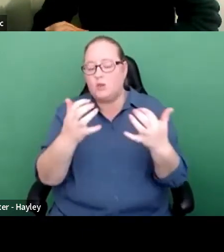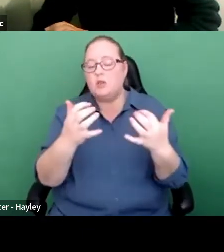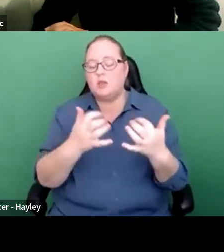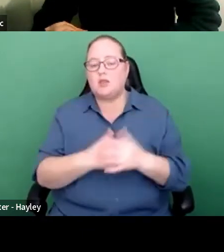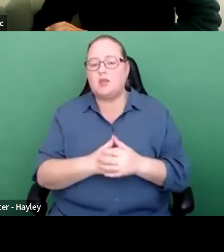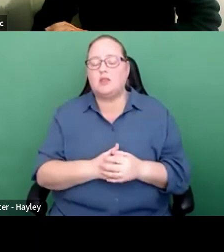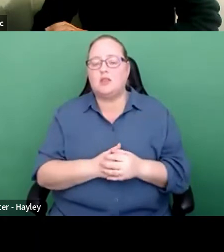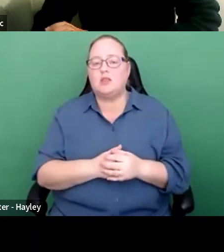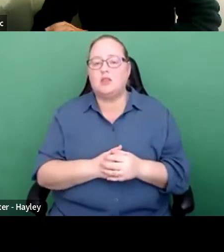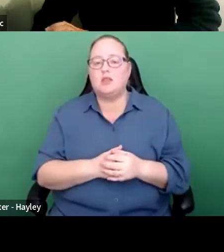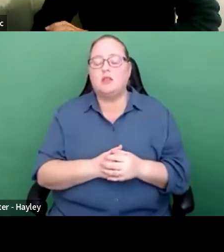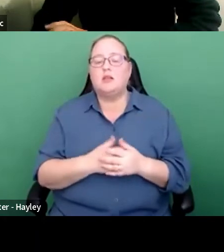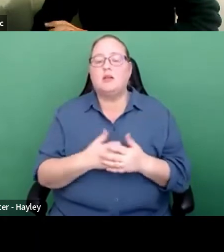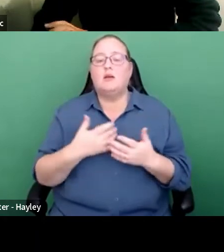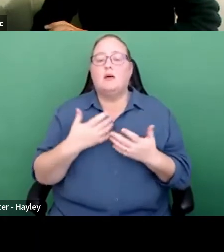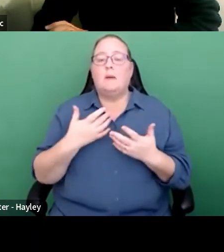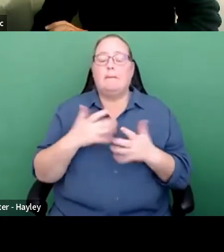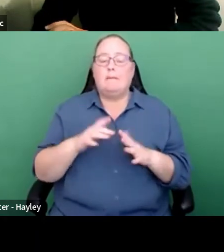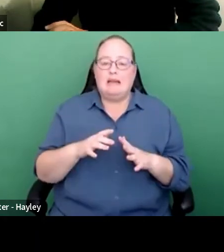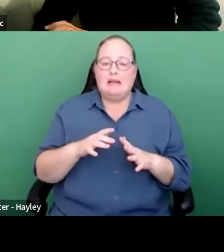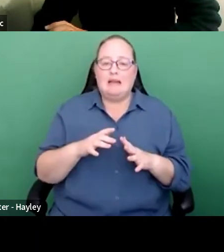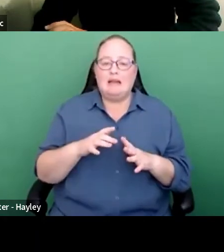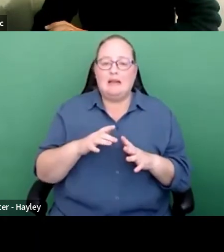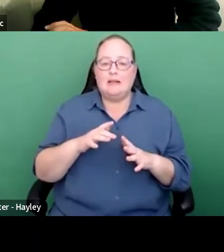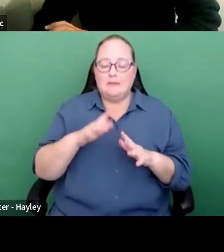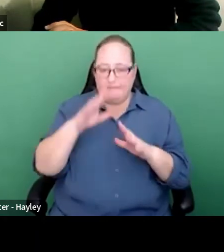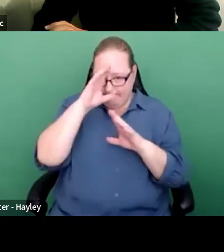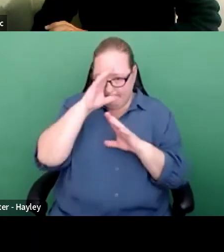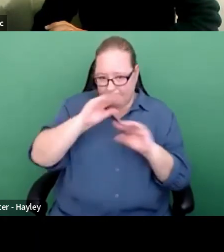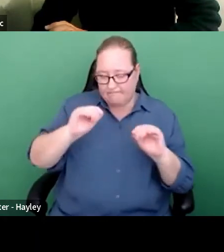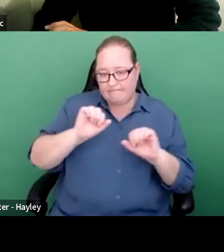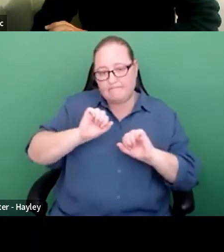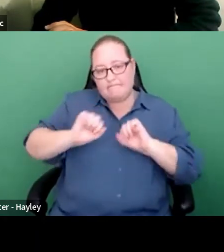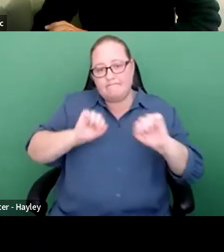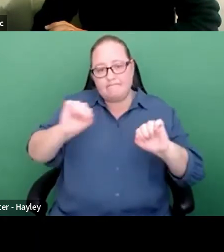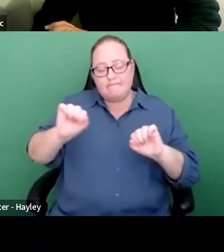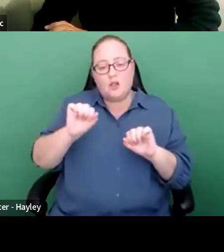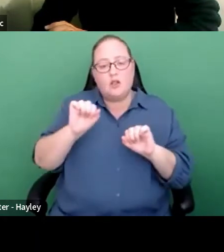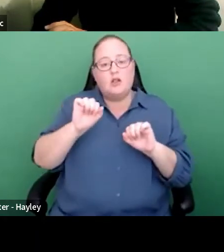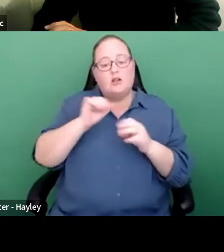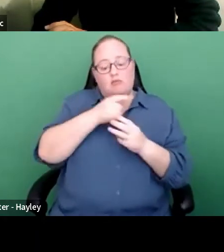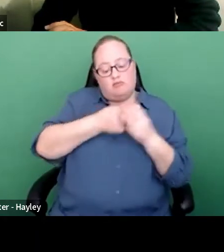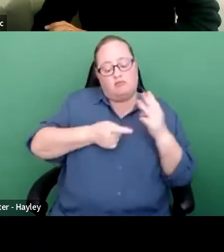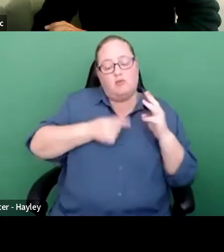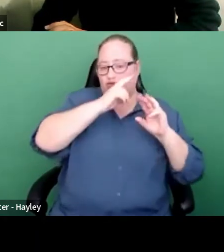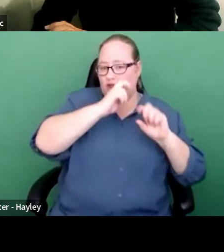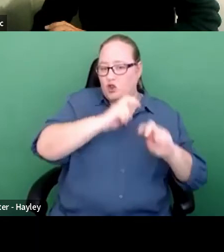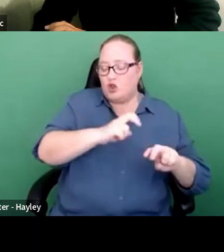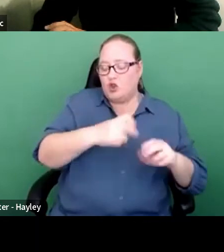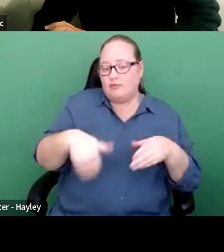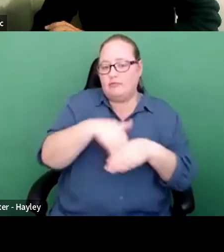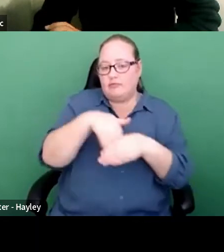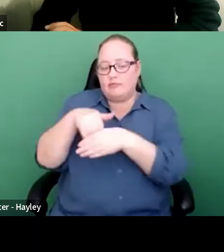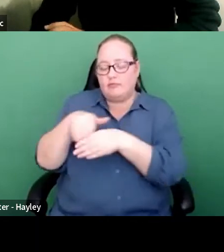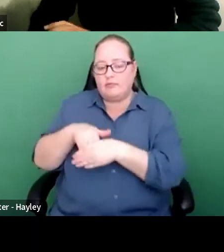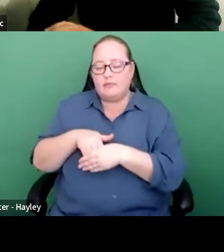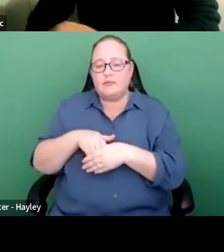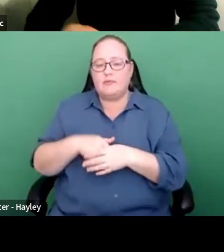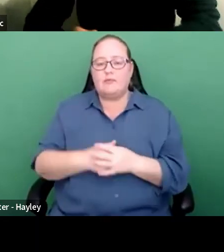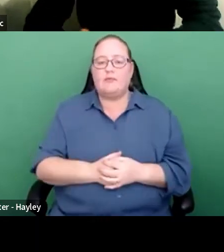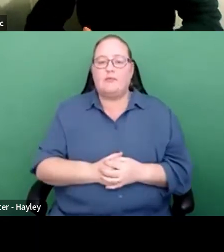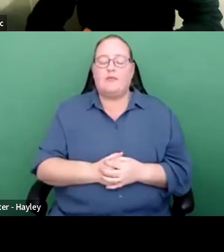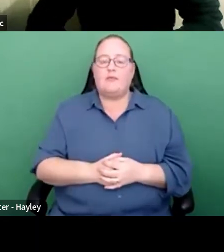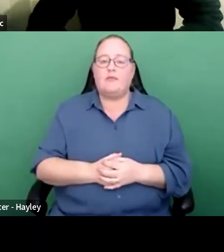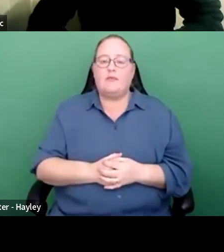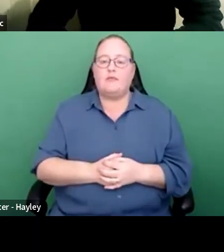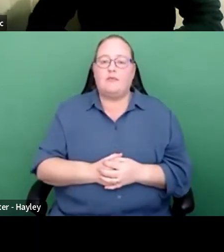after having told you about the wonderful research that Johannes, Mayanka and Simon have been doing and how they did